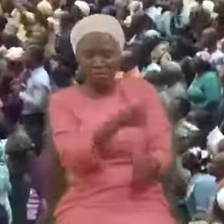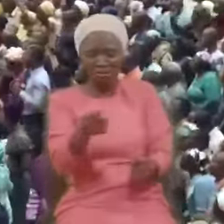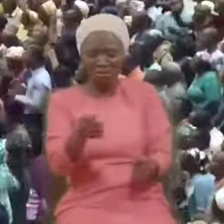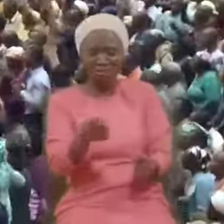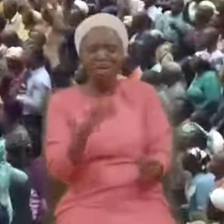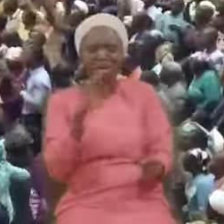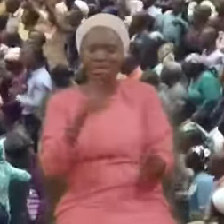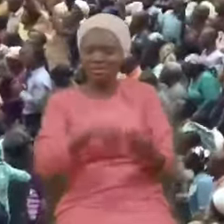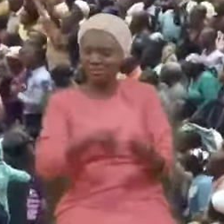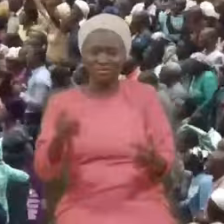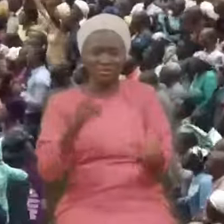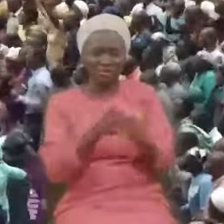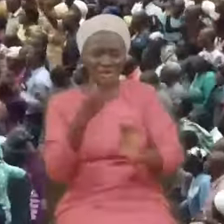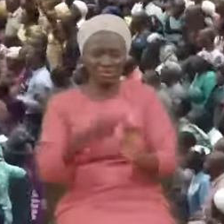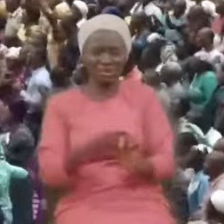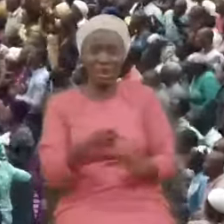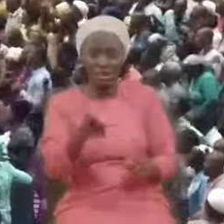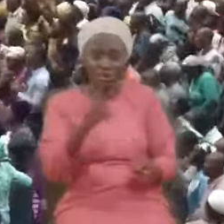You're free.